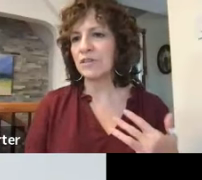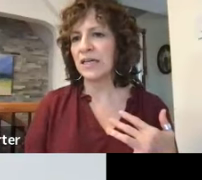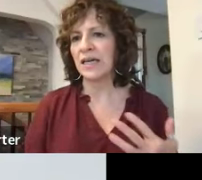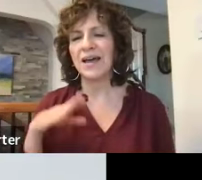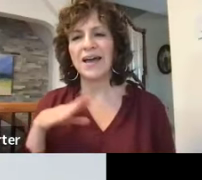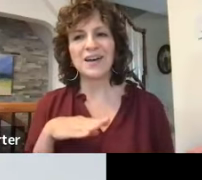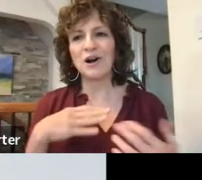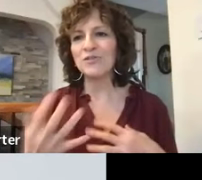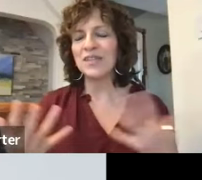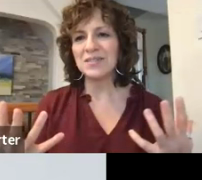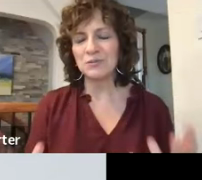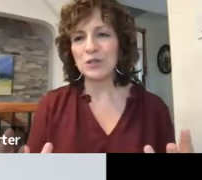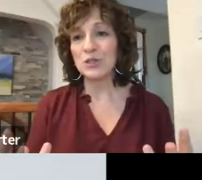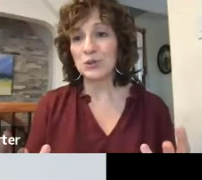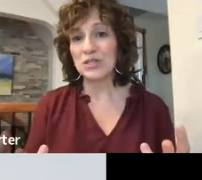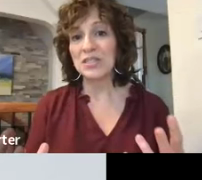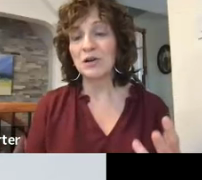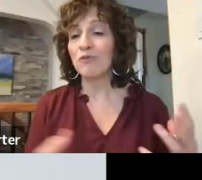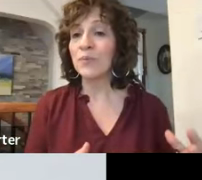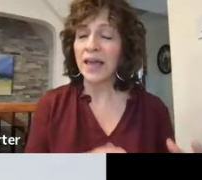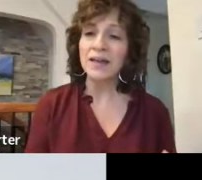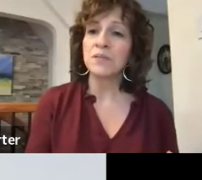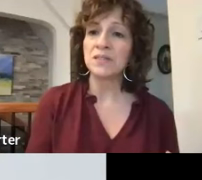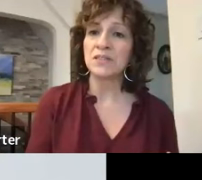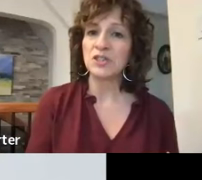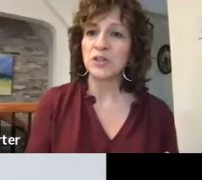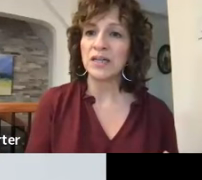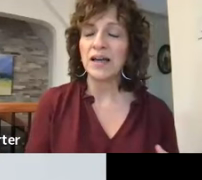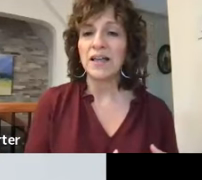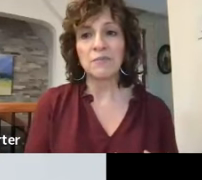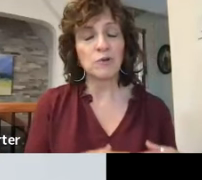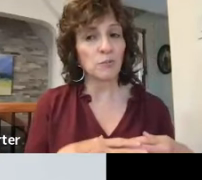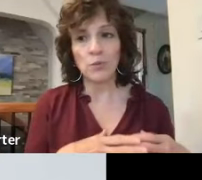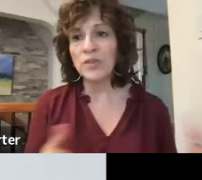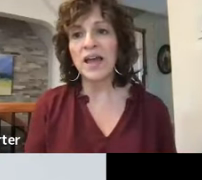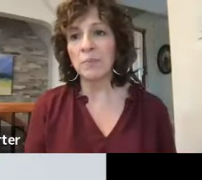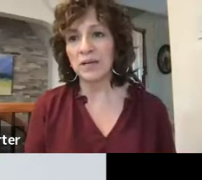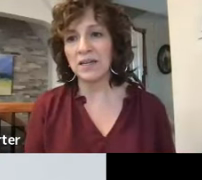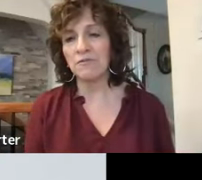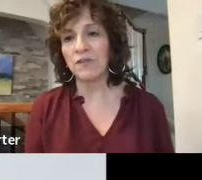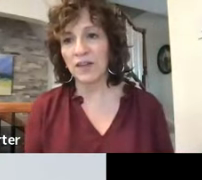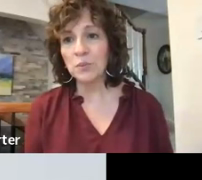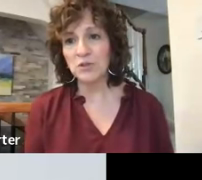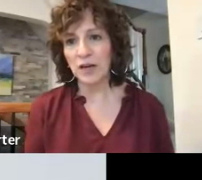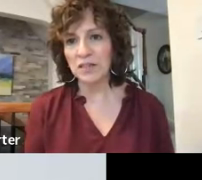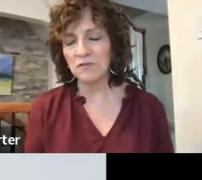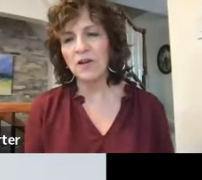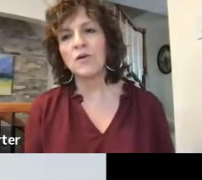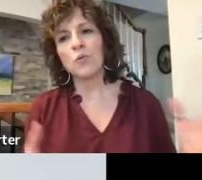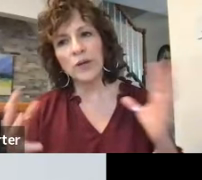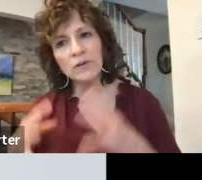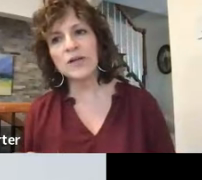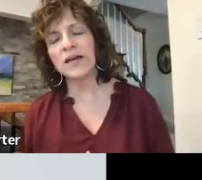got Leafly and all of these resources that are from the cannabis industry that we're more than happy to give their